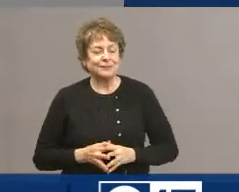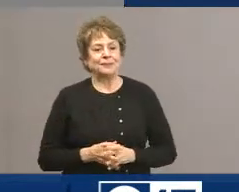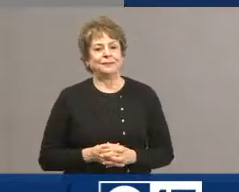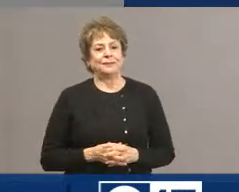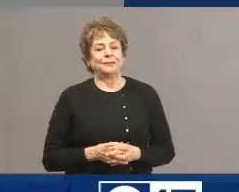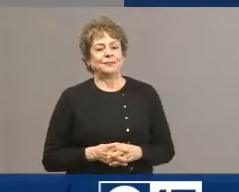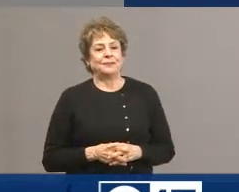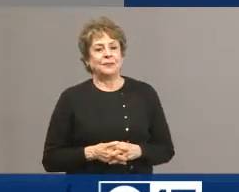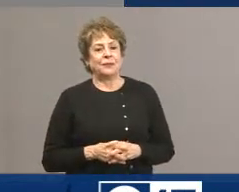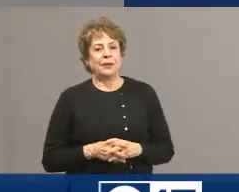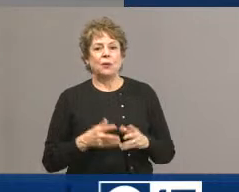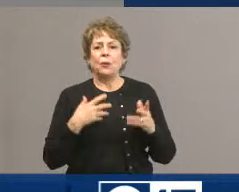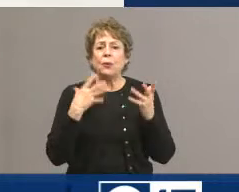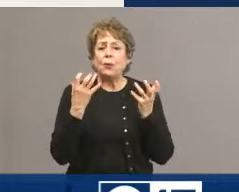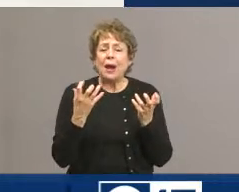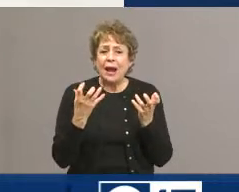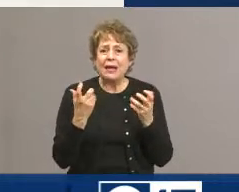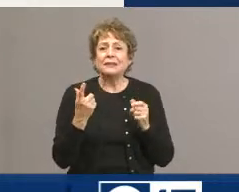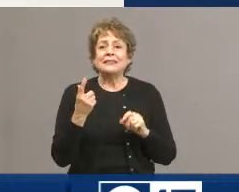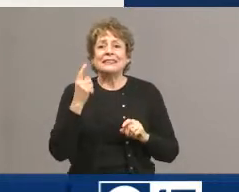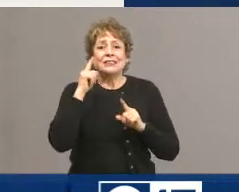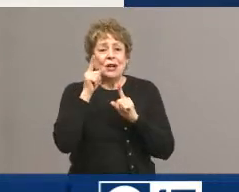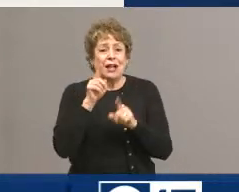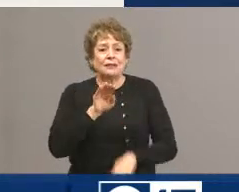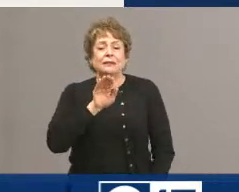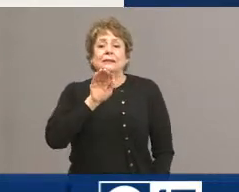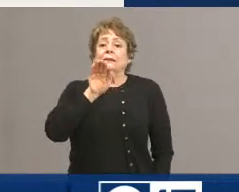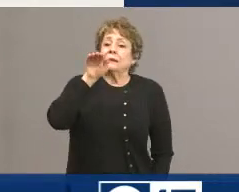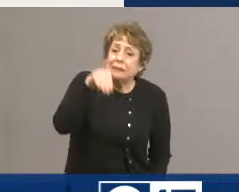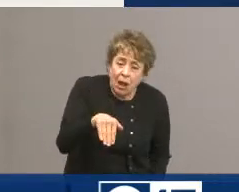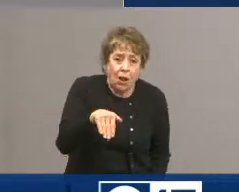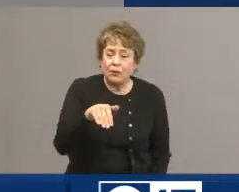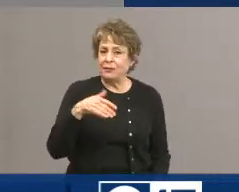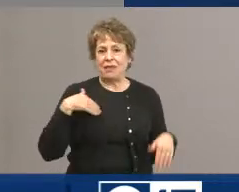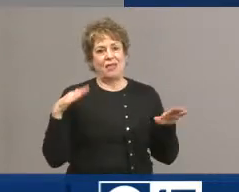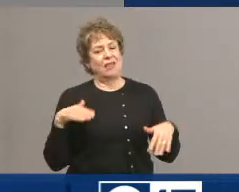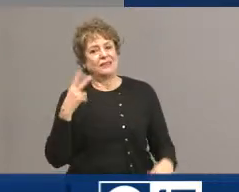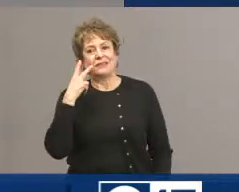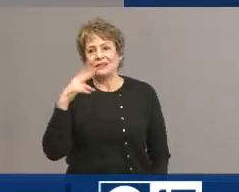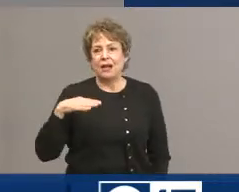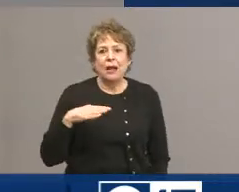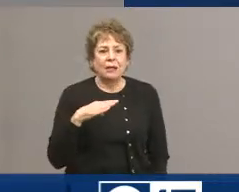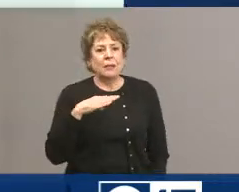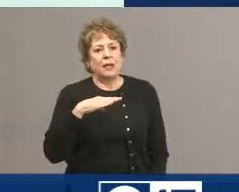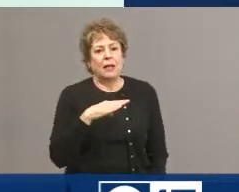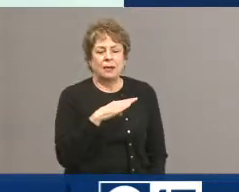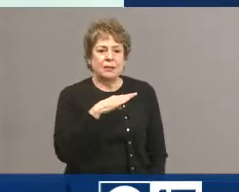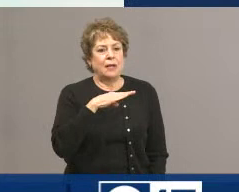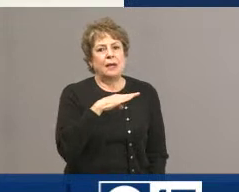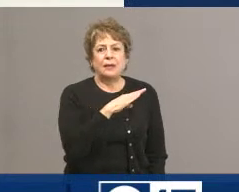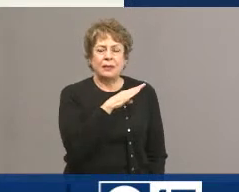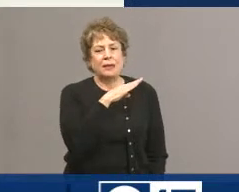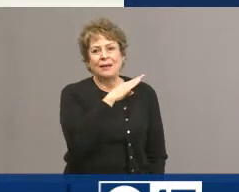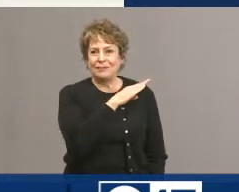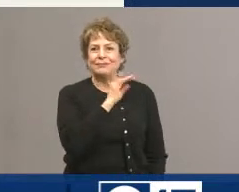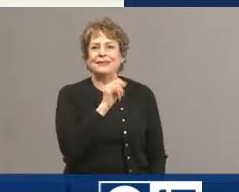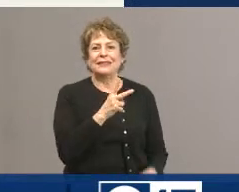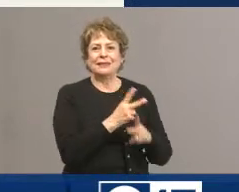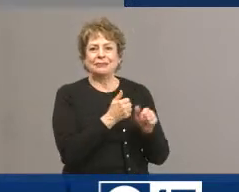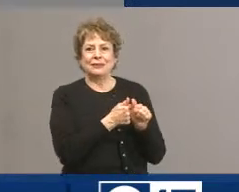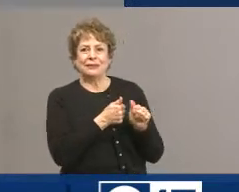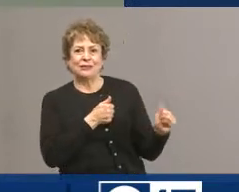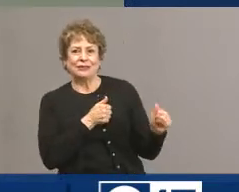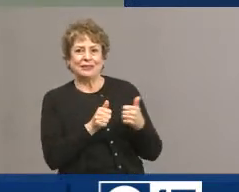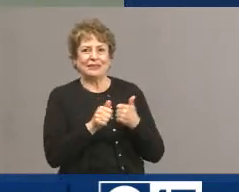not. We're seeing it going in the wrong direction. If you look at the gold line, that's the flu,